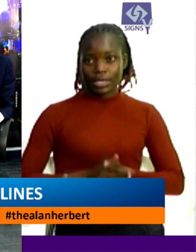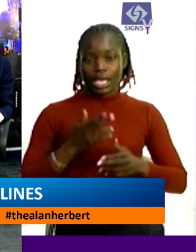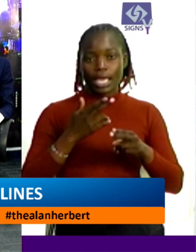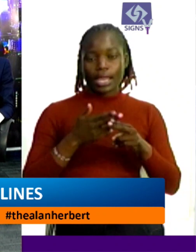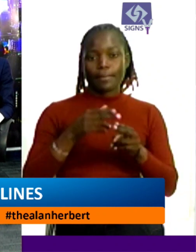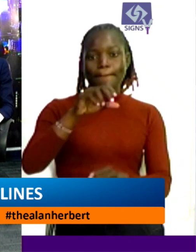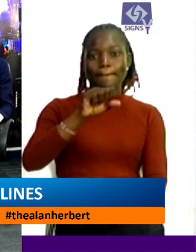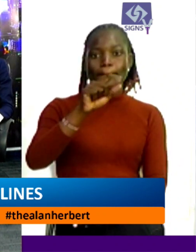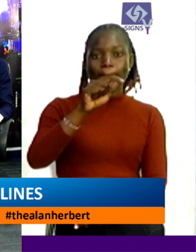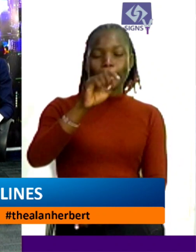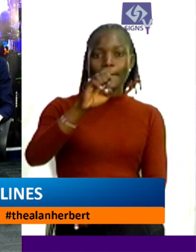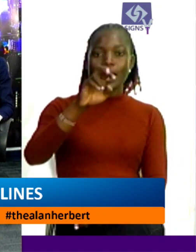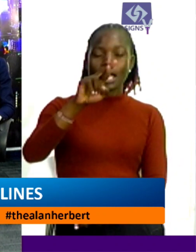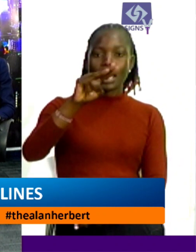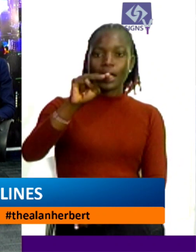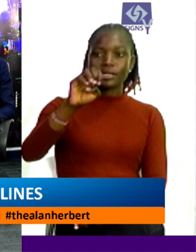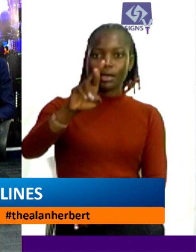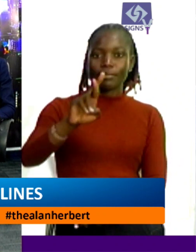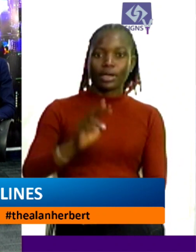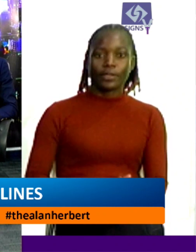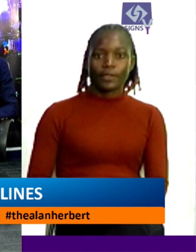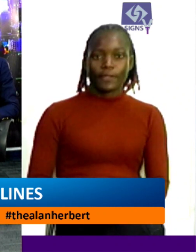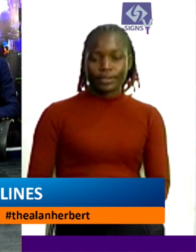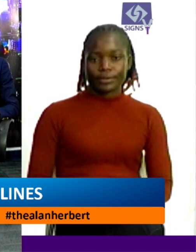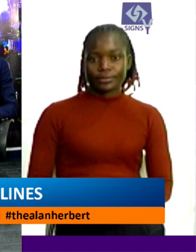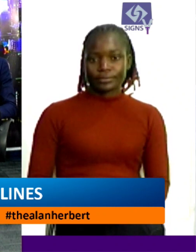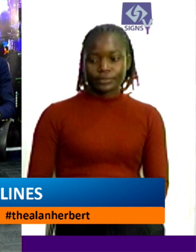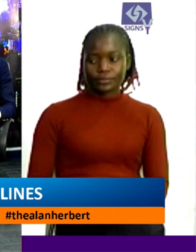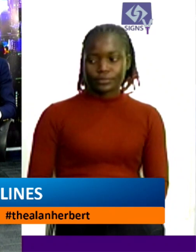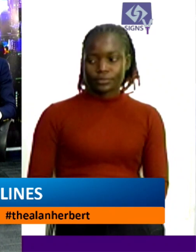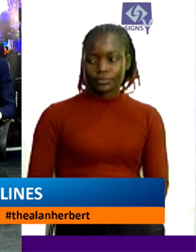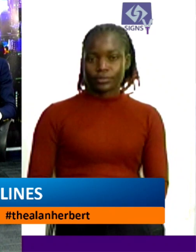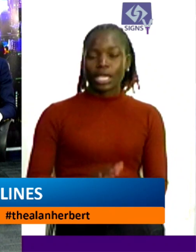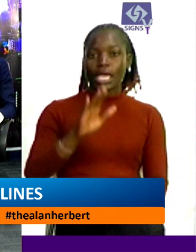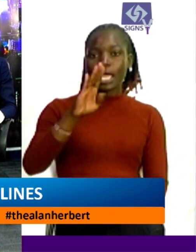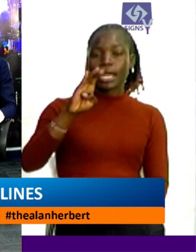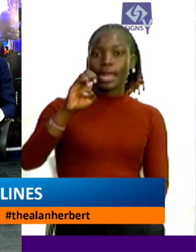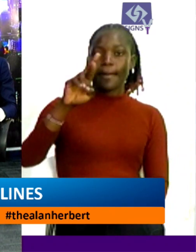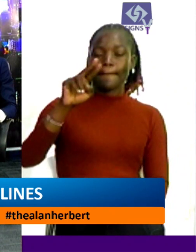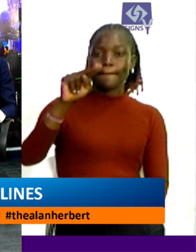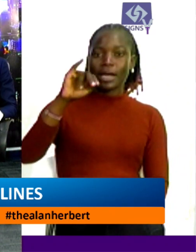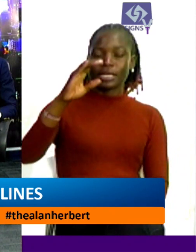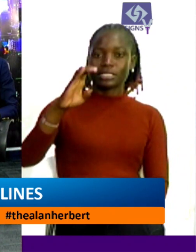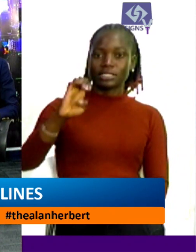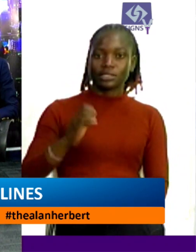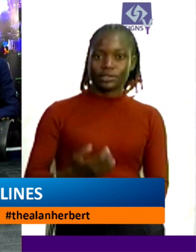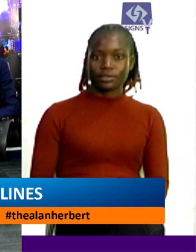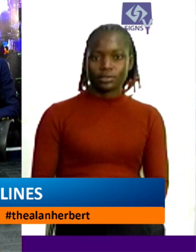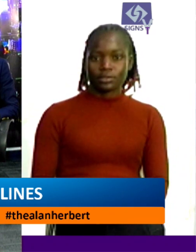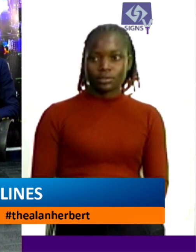stammer. Yeah. Yeah. Okay. Good to have you. And Bernice, you said I should pronounce it